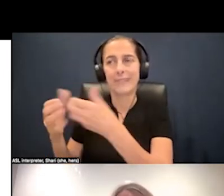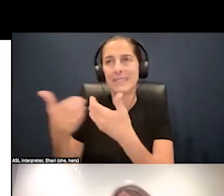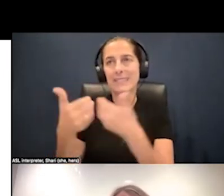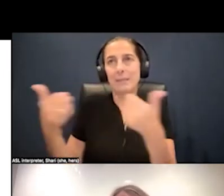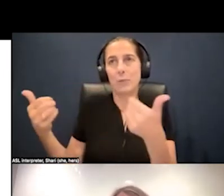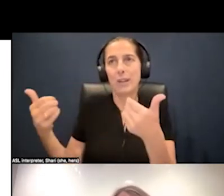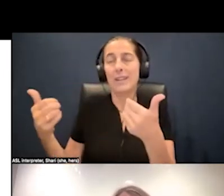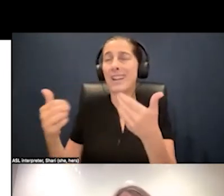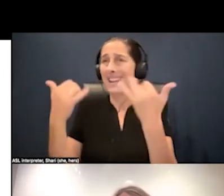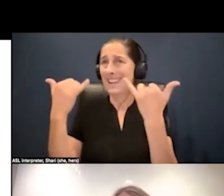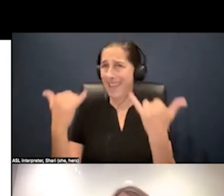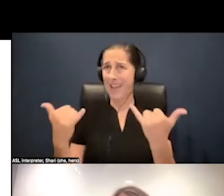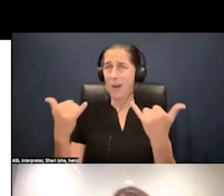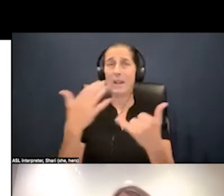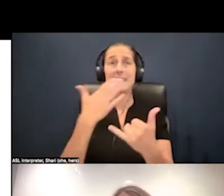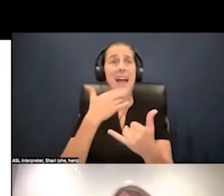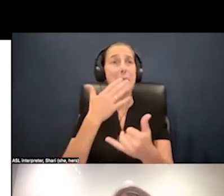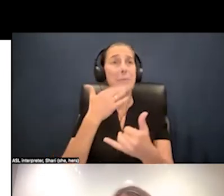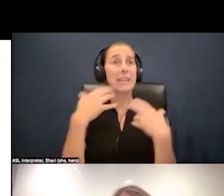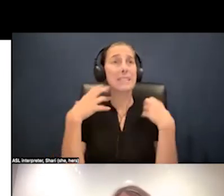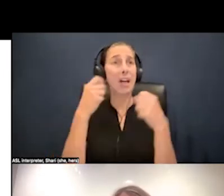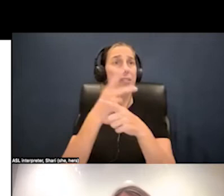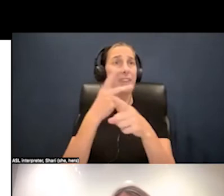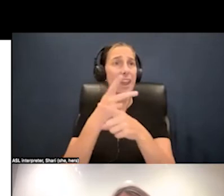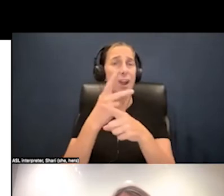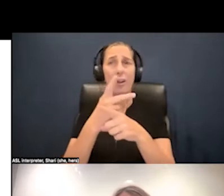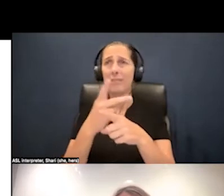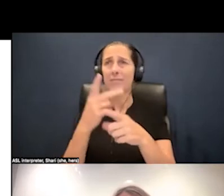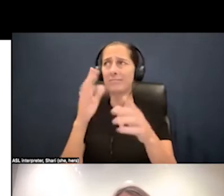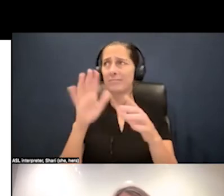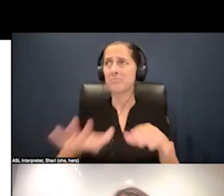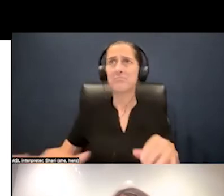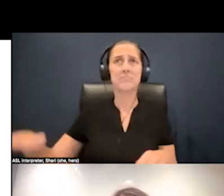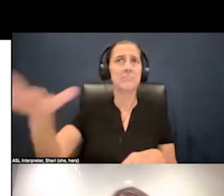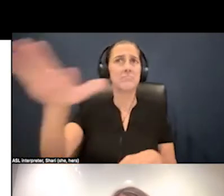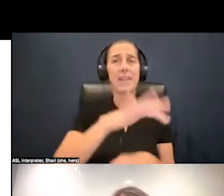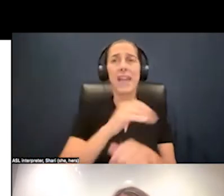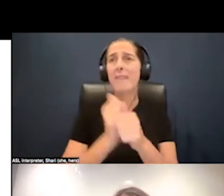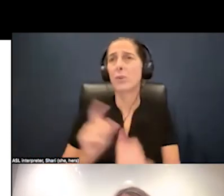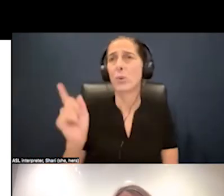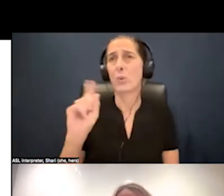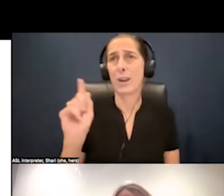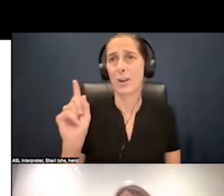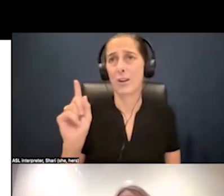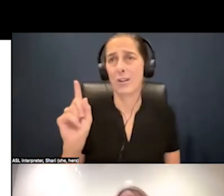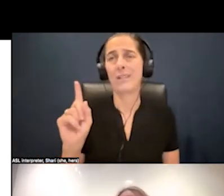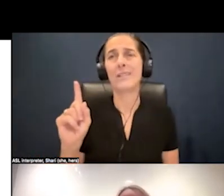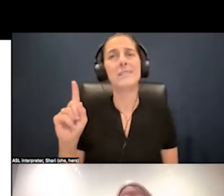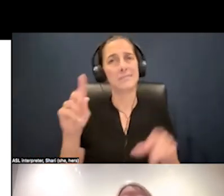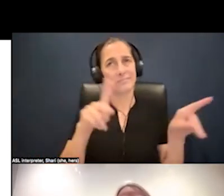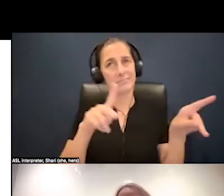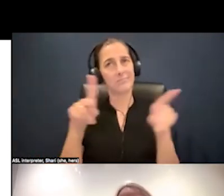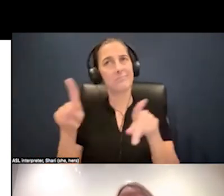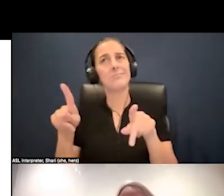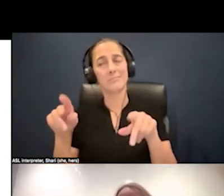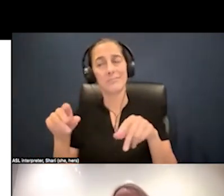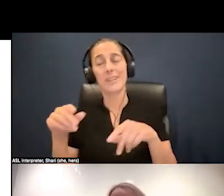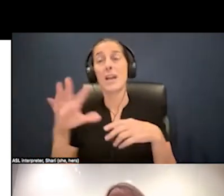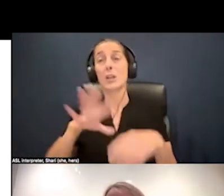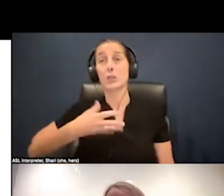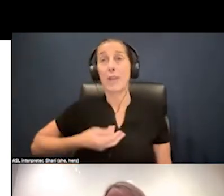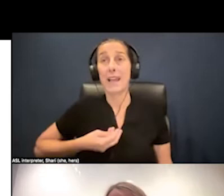we can provide good gender affirming healthcare everywhere, then that requires really baking this